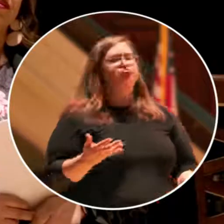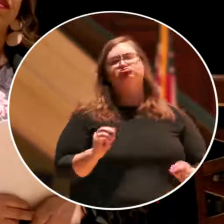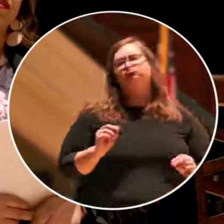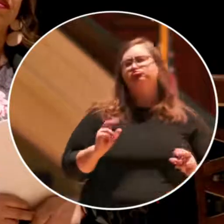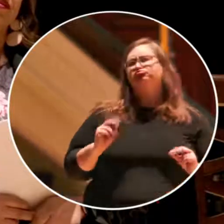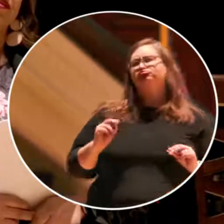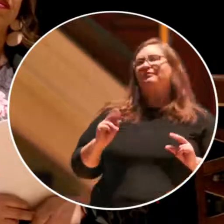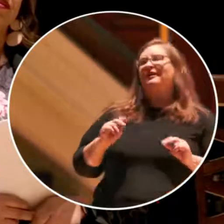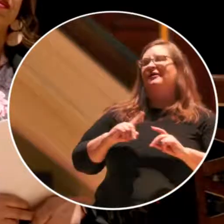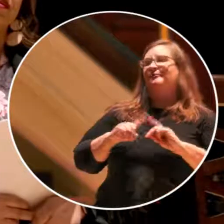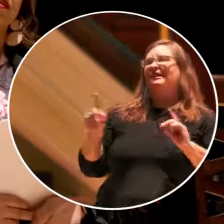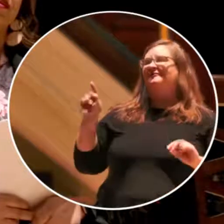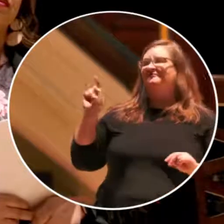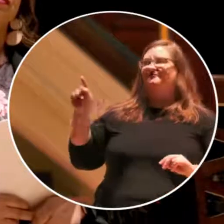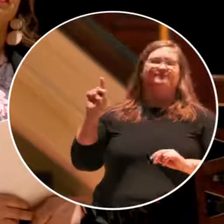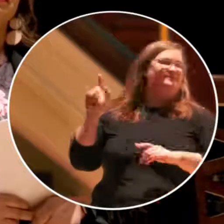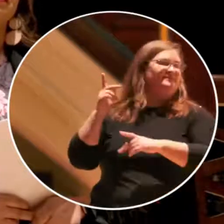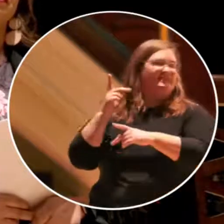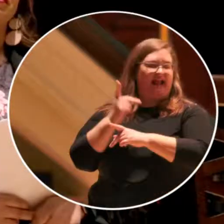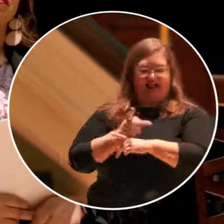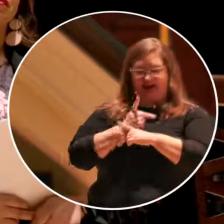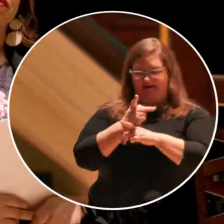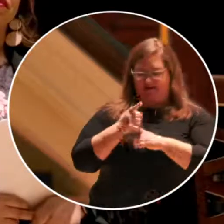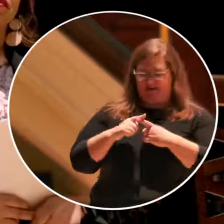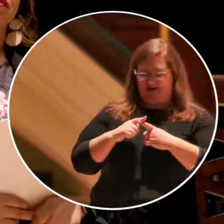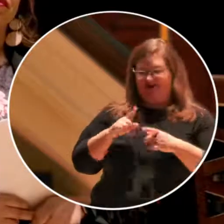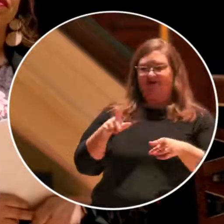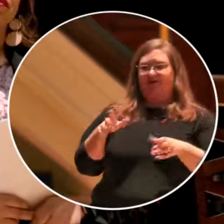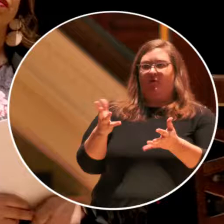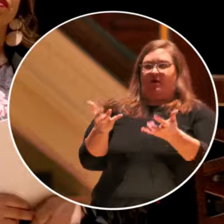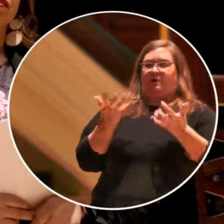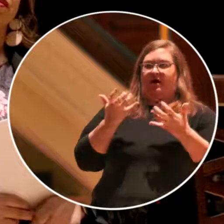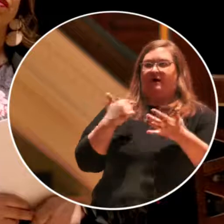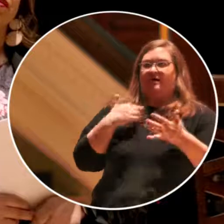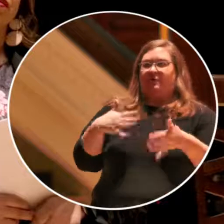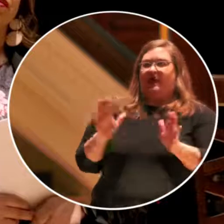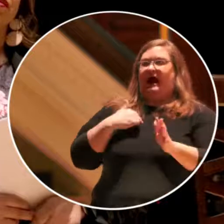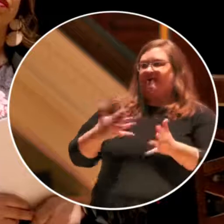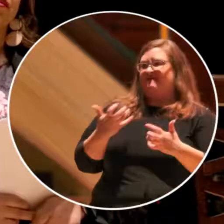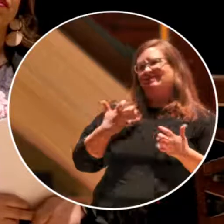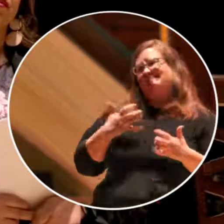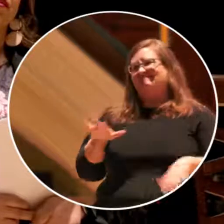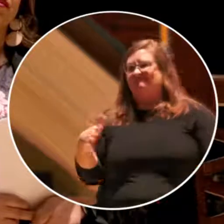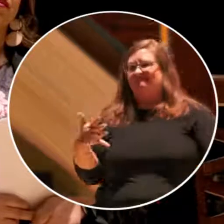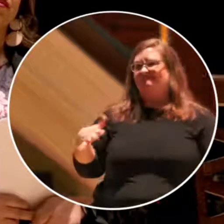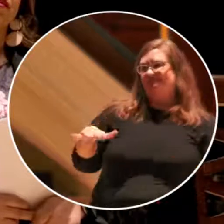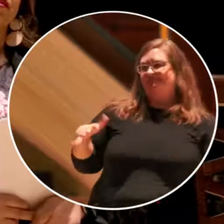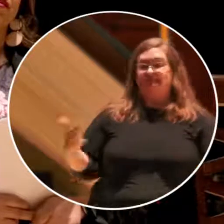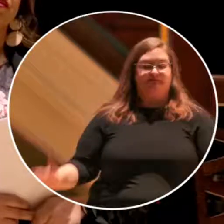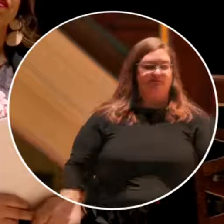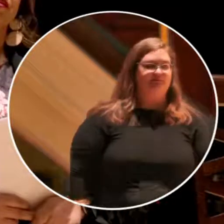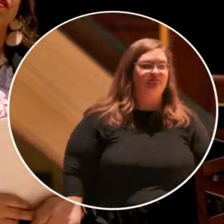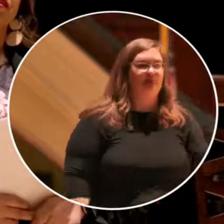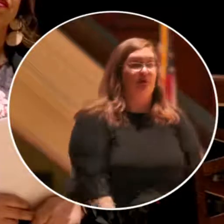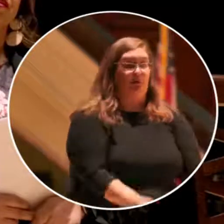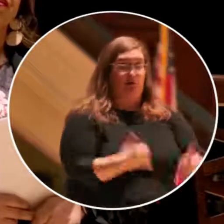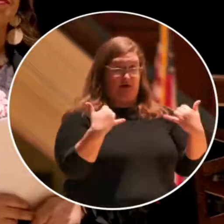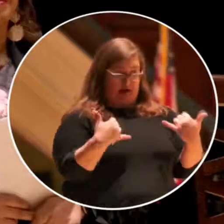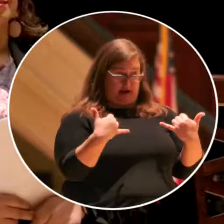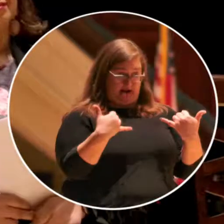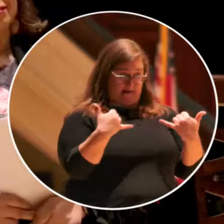care I hungered for. Now our roles are changing, and I am becoming a parent of my